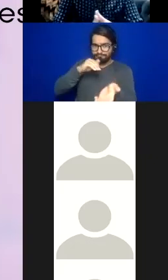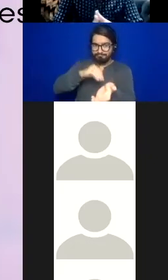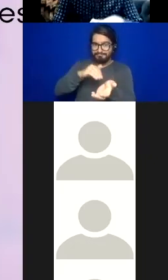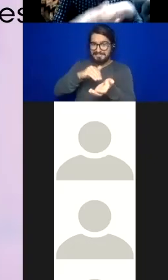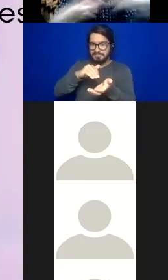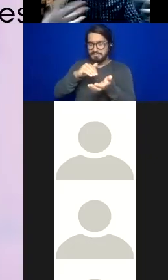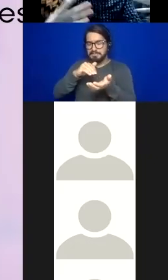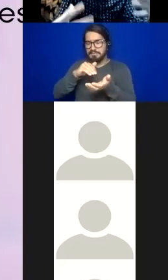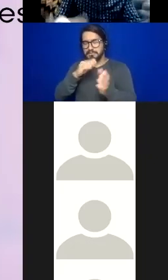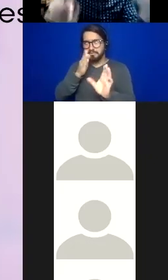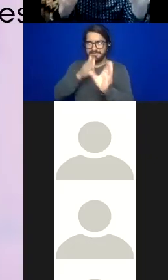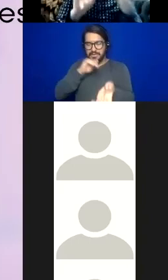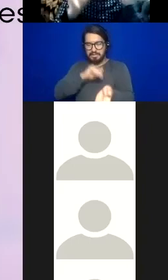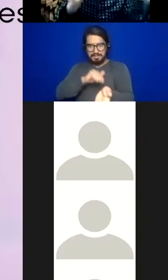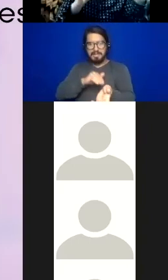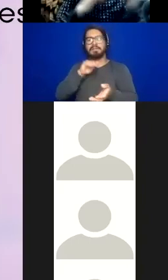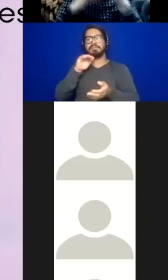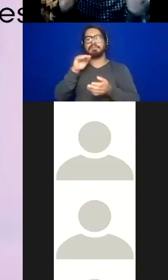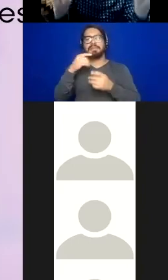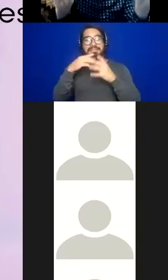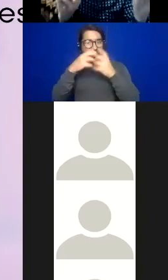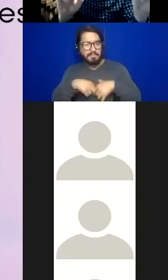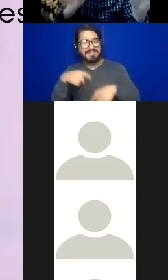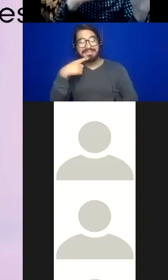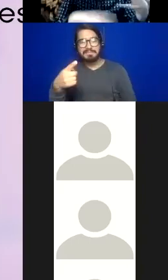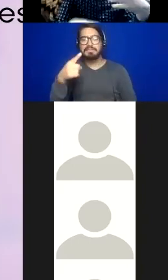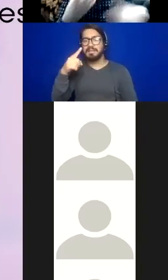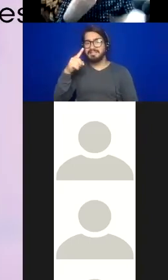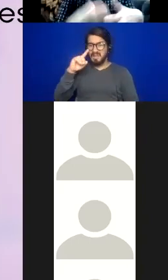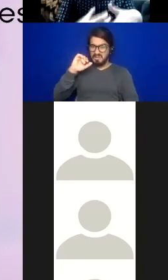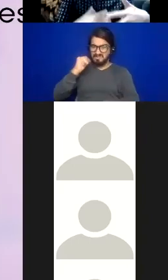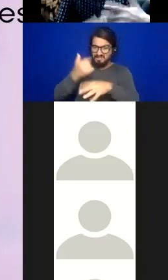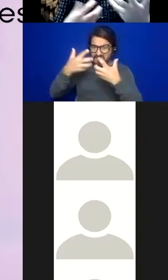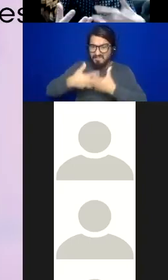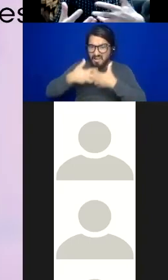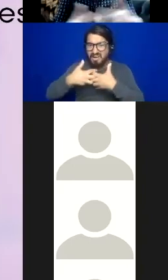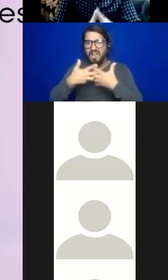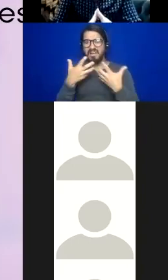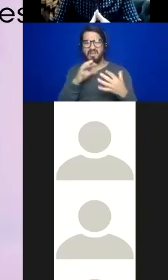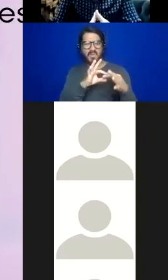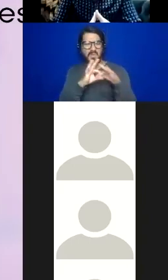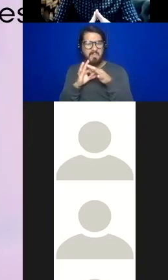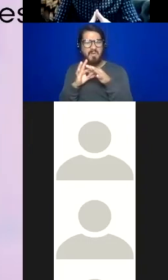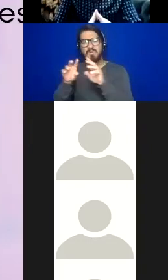medical model is fabricated and everything that we label mental illness is a response to systemic oppression.